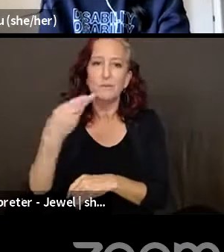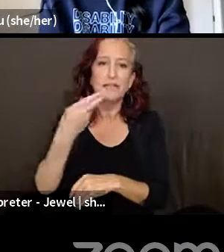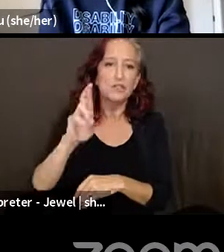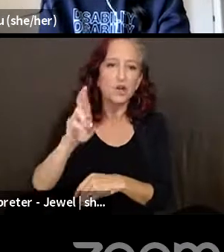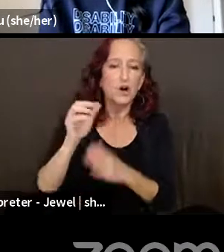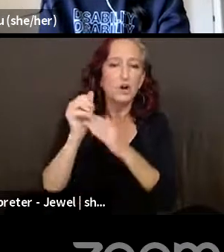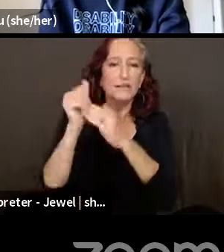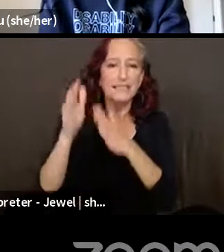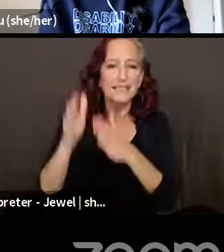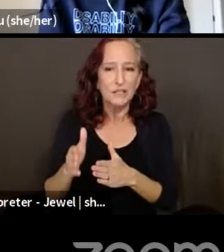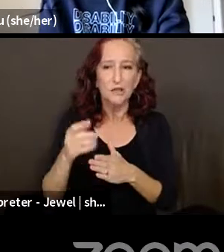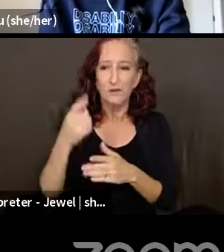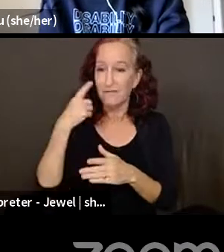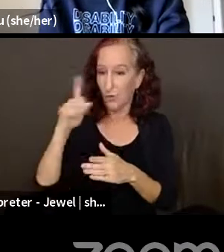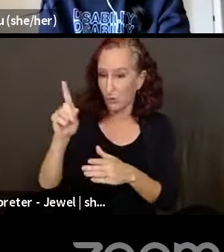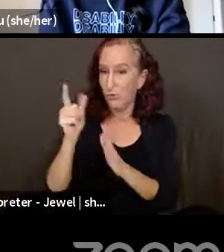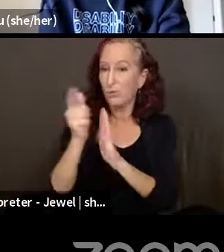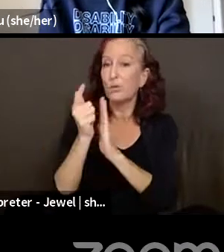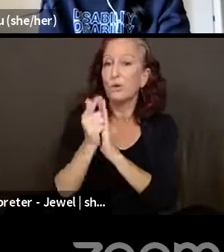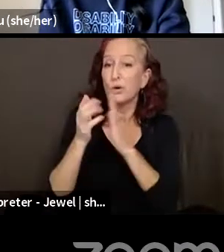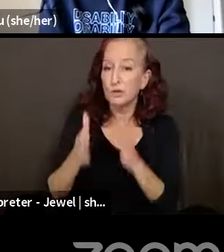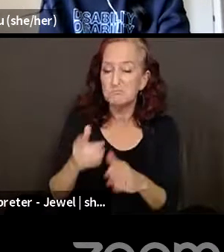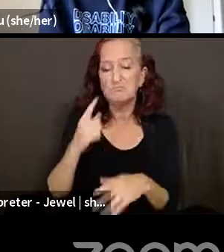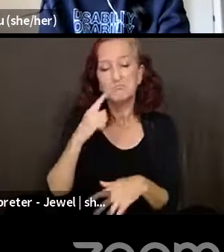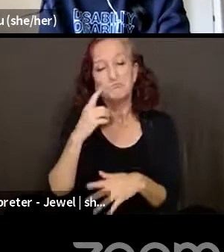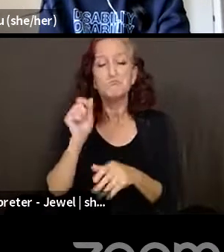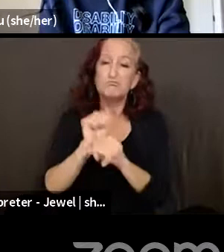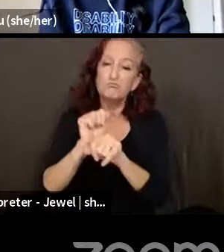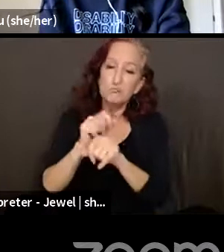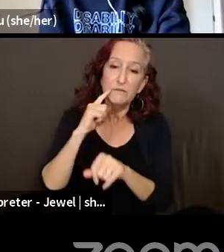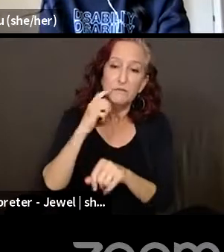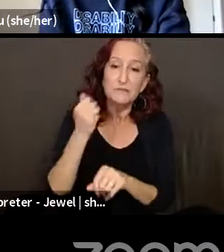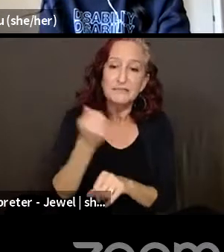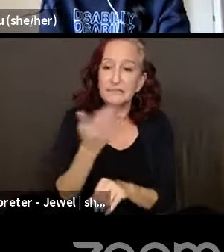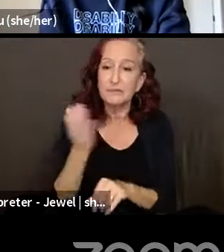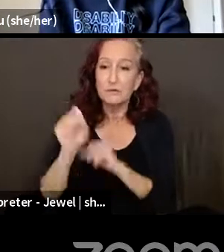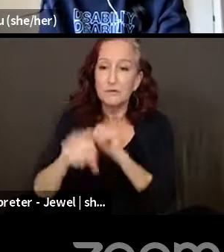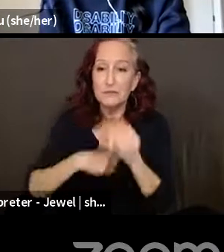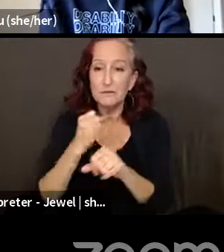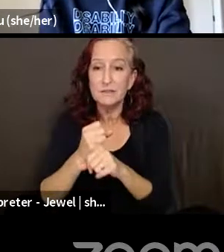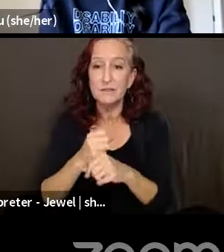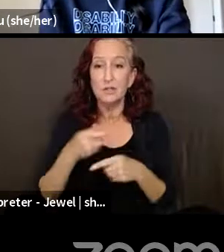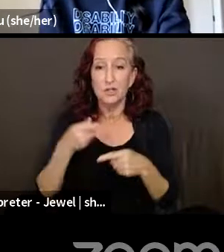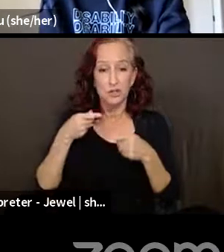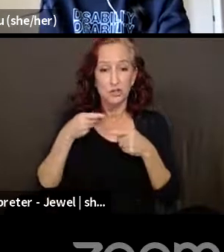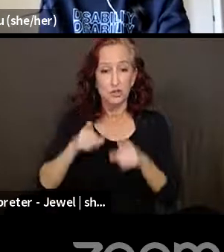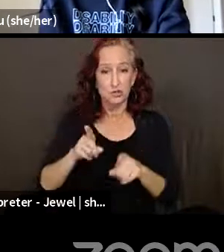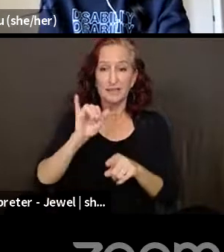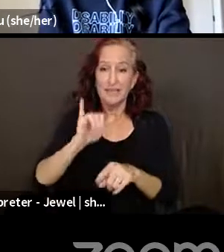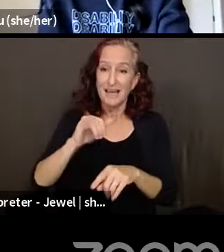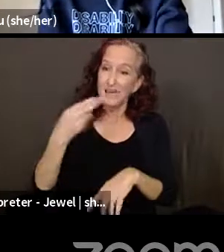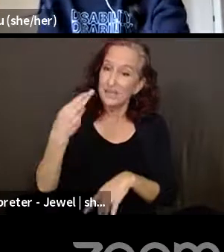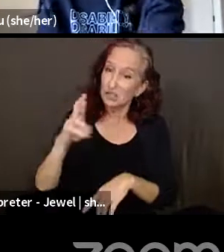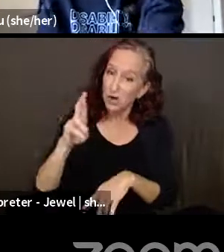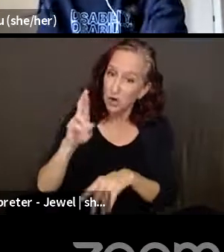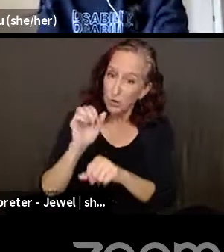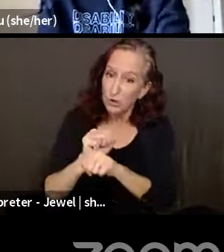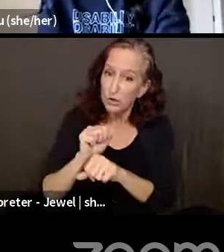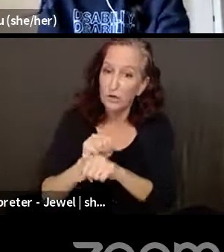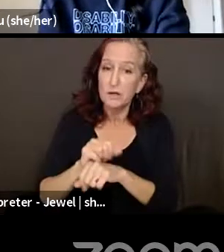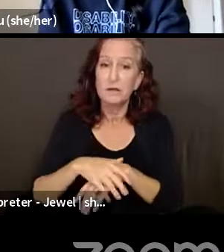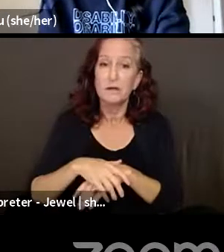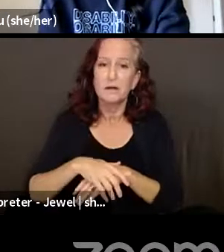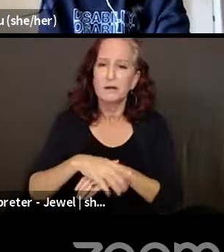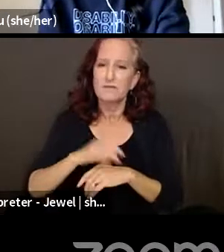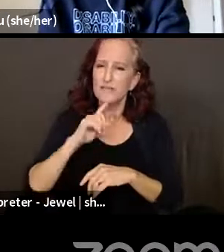side. I did that for several years. And along the journey of doing that HR work, having a front row seat to